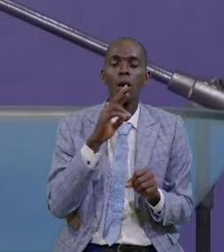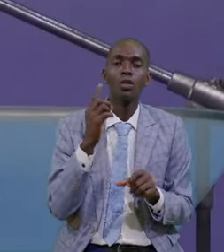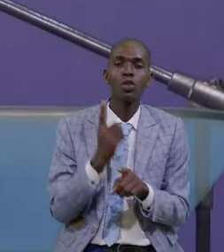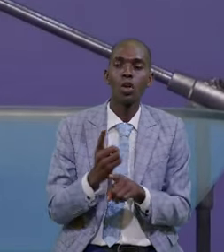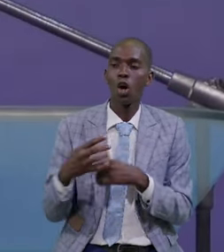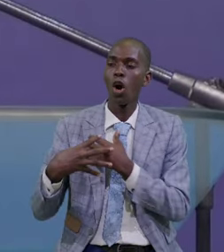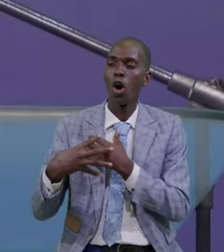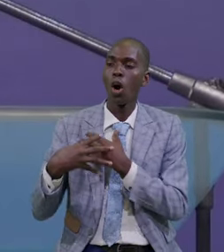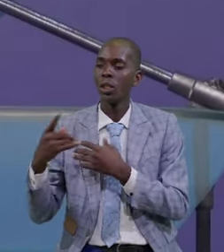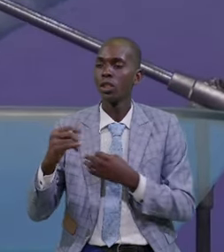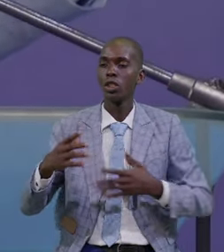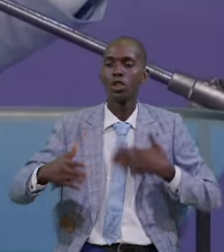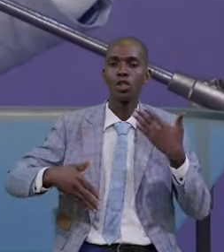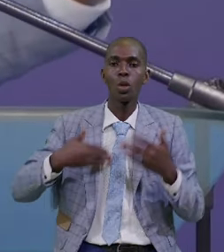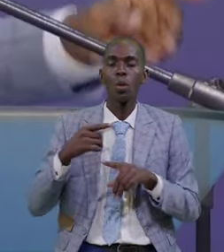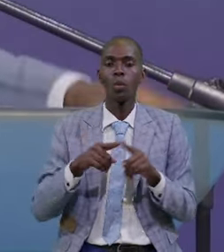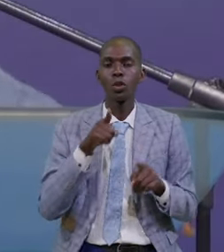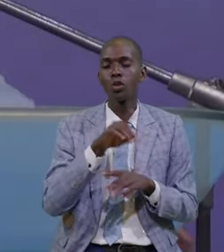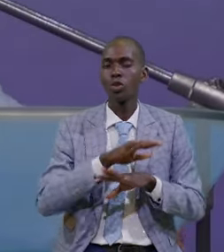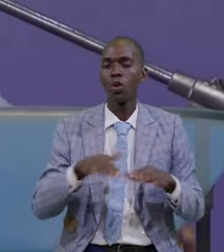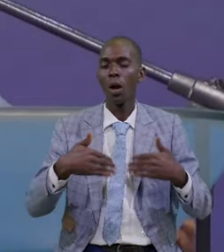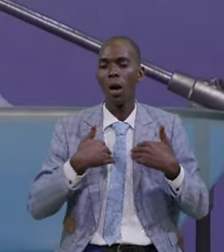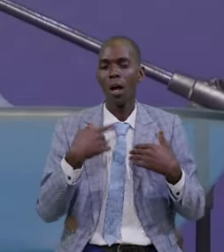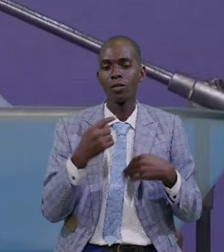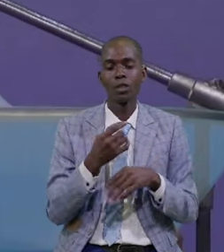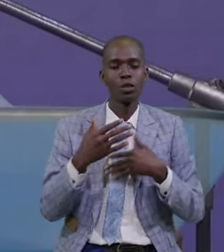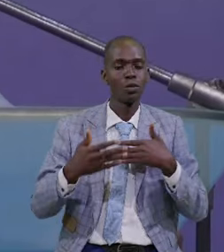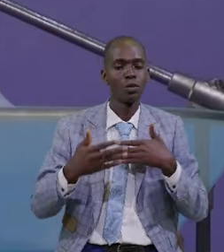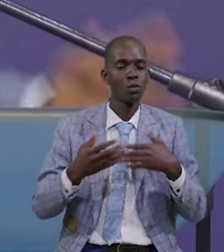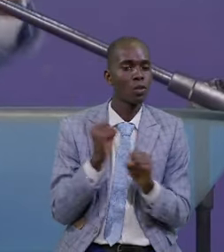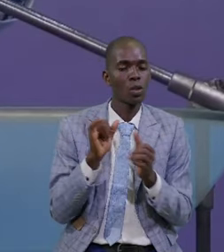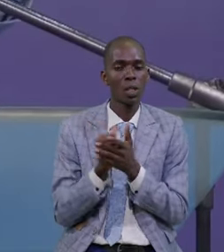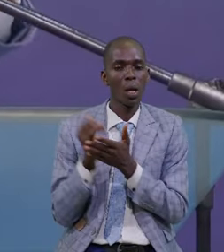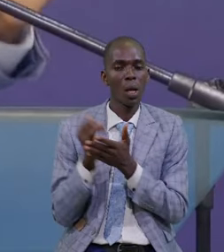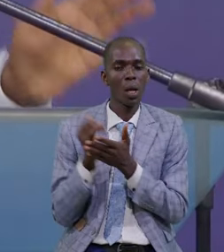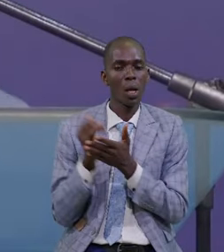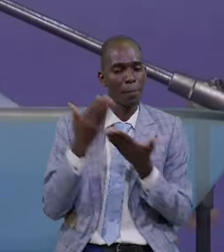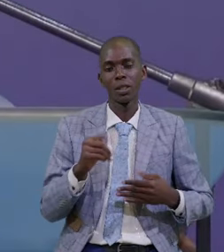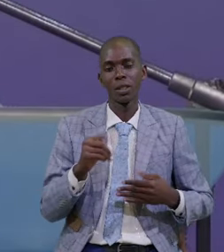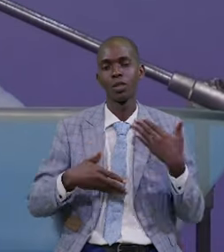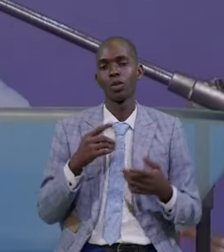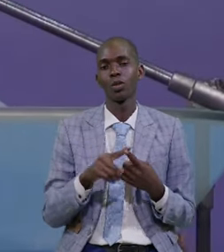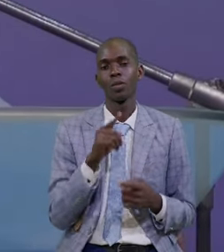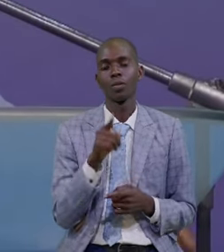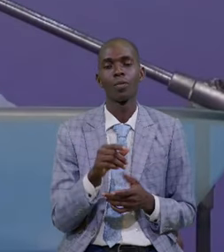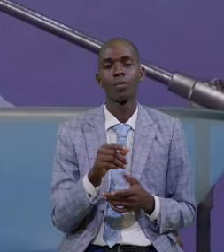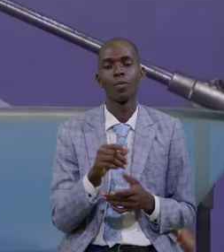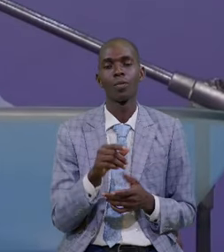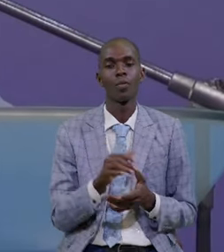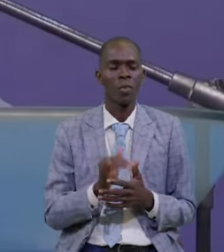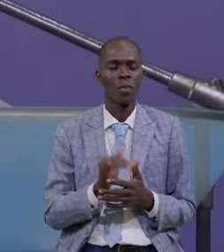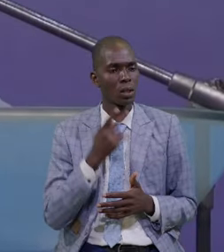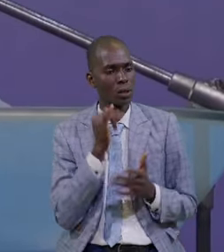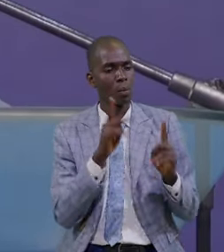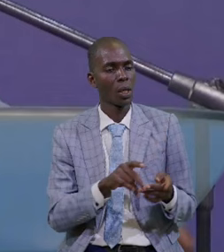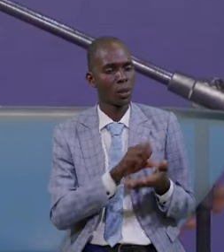don't have the salvation that brought the joy. I see that person sanctified,